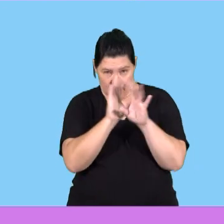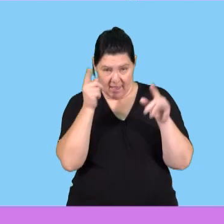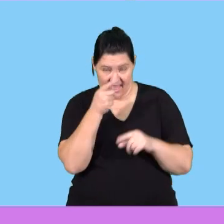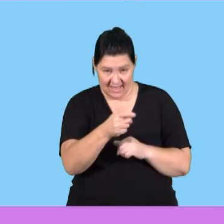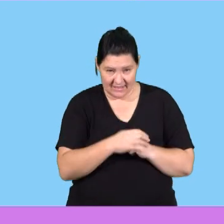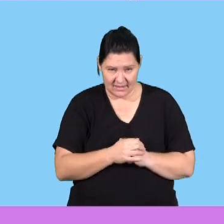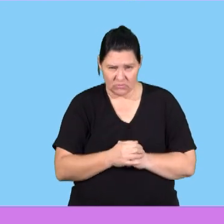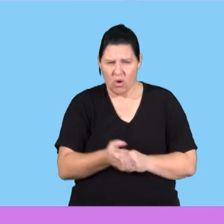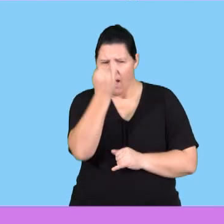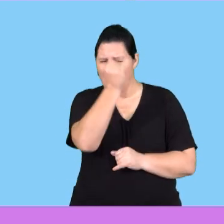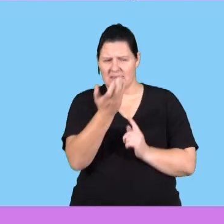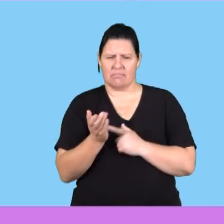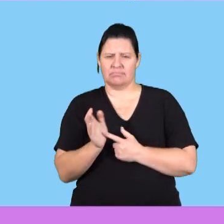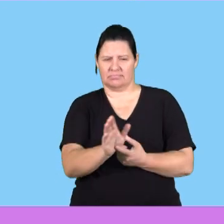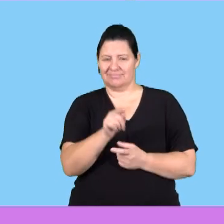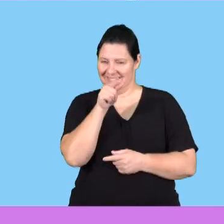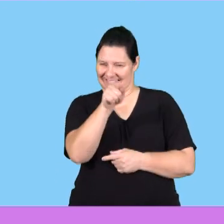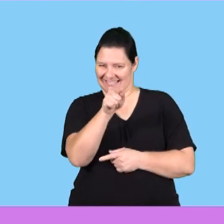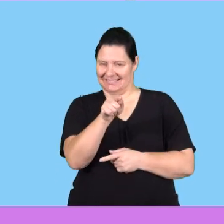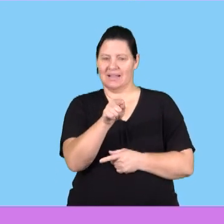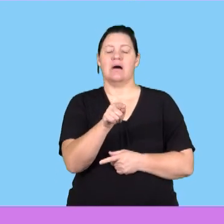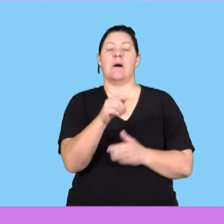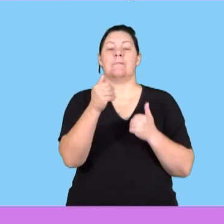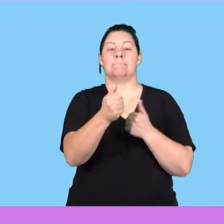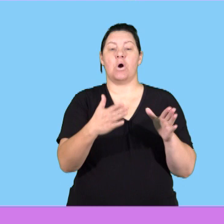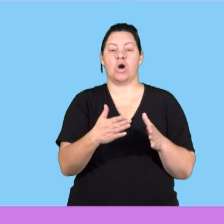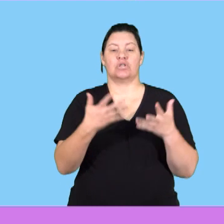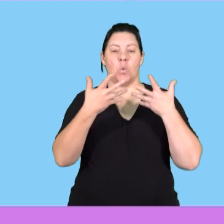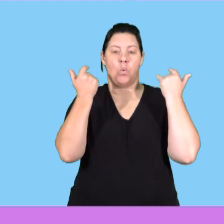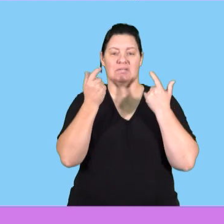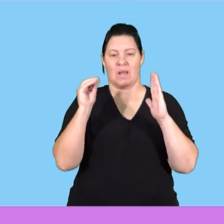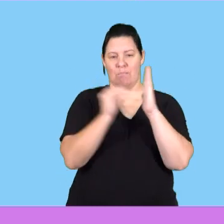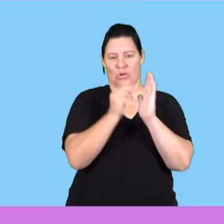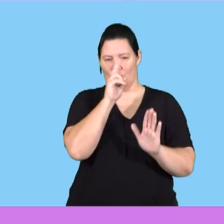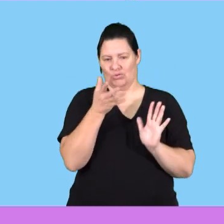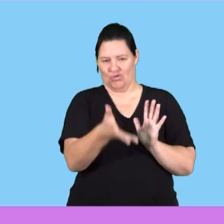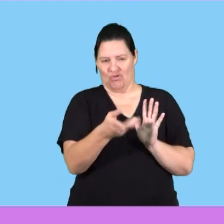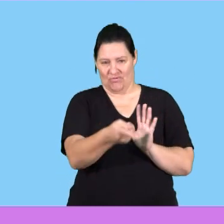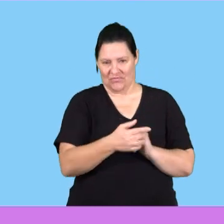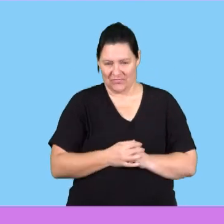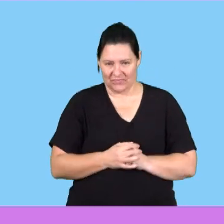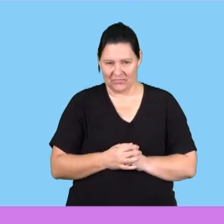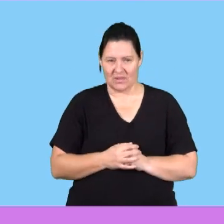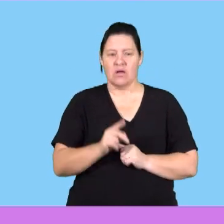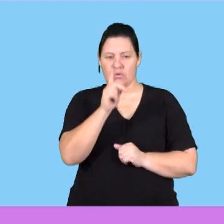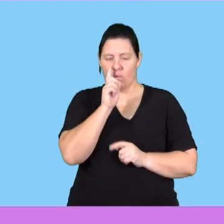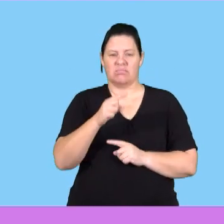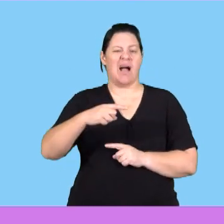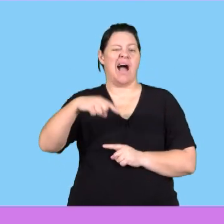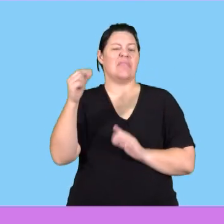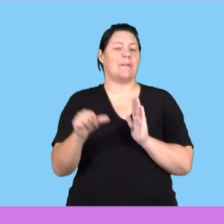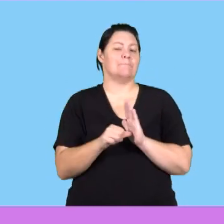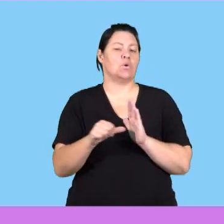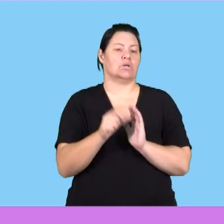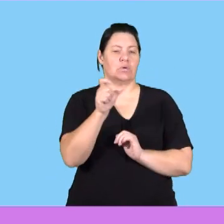you guys. All right, and just to give you an idea, that's what a box and whisker plot looks like. All right, okay, let's quickly look at some